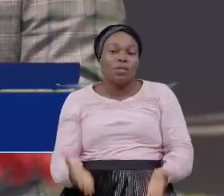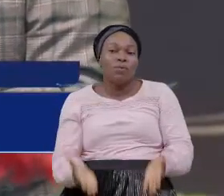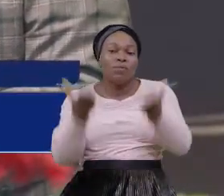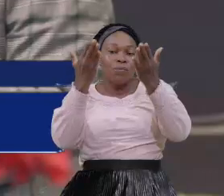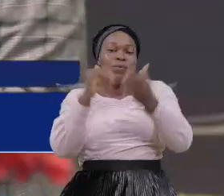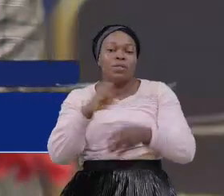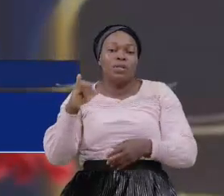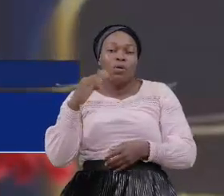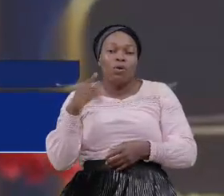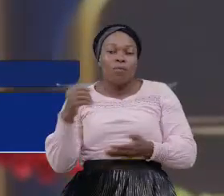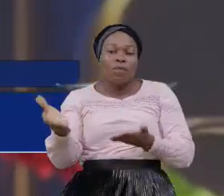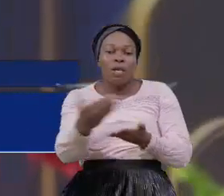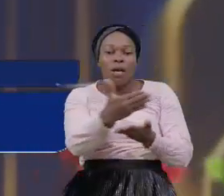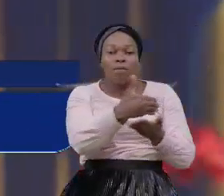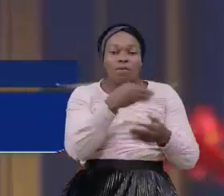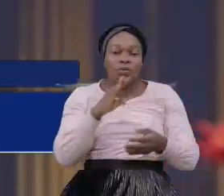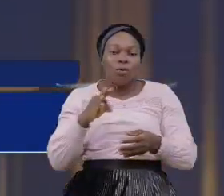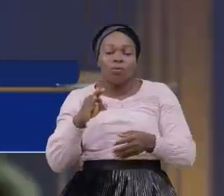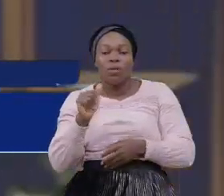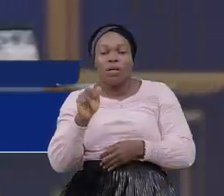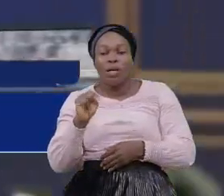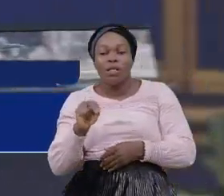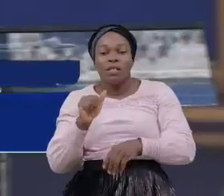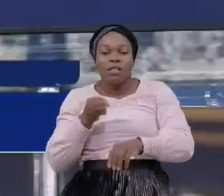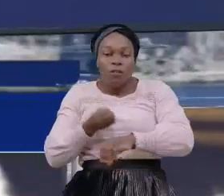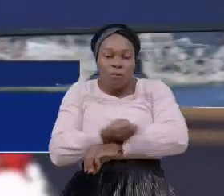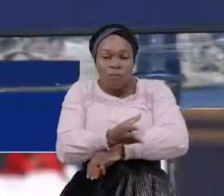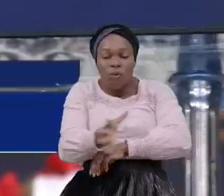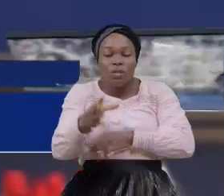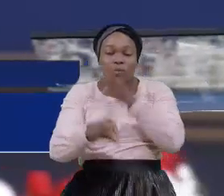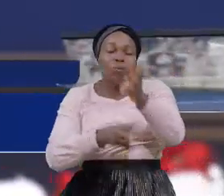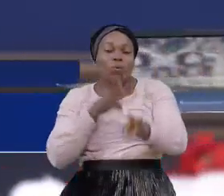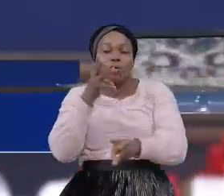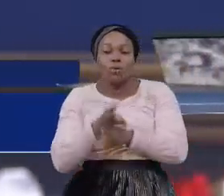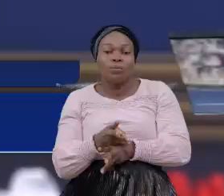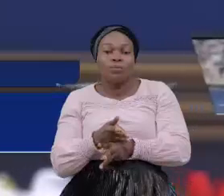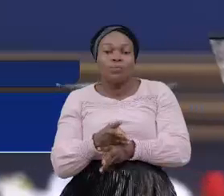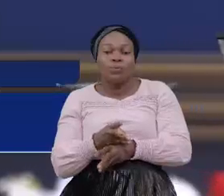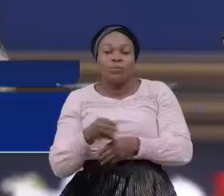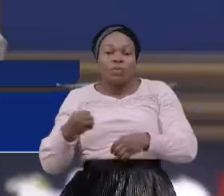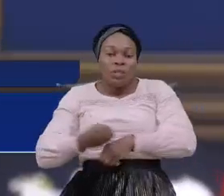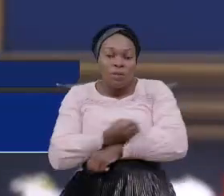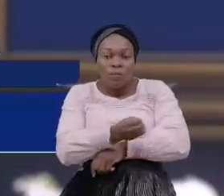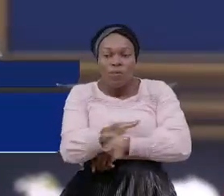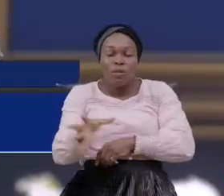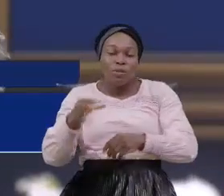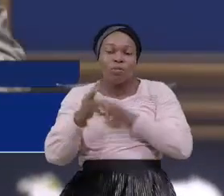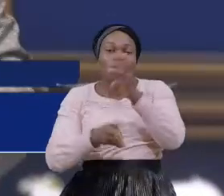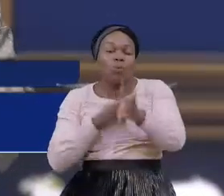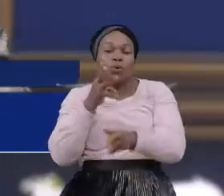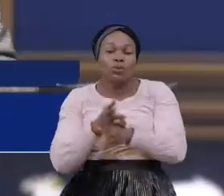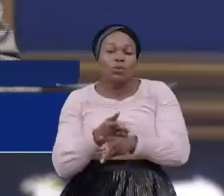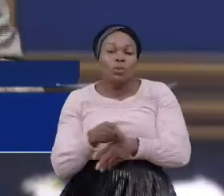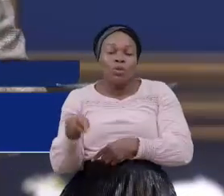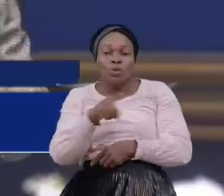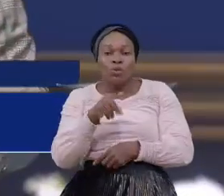harvest of an influenced world. Influenced world. You need to understand,